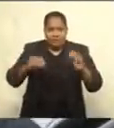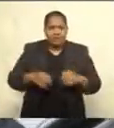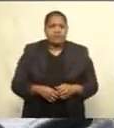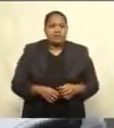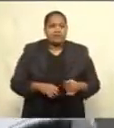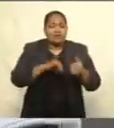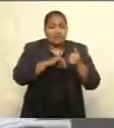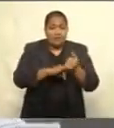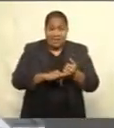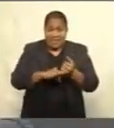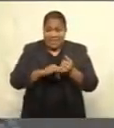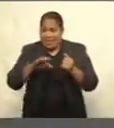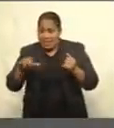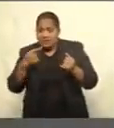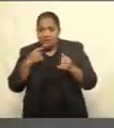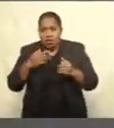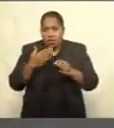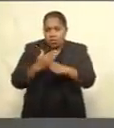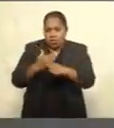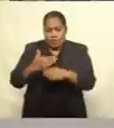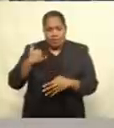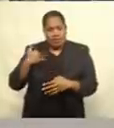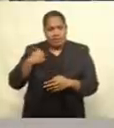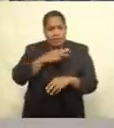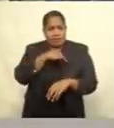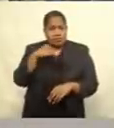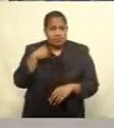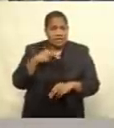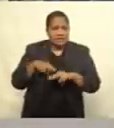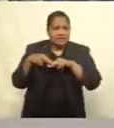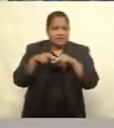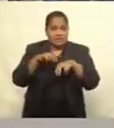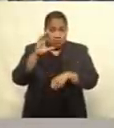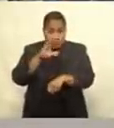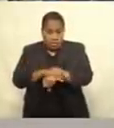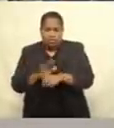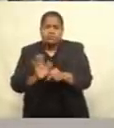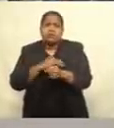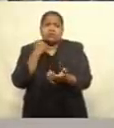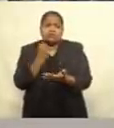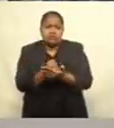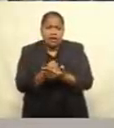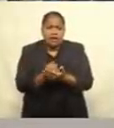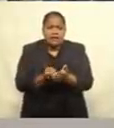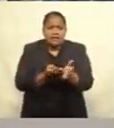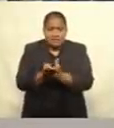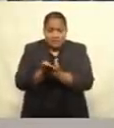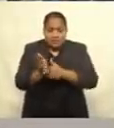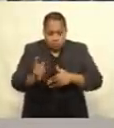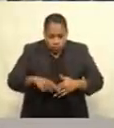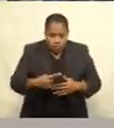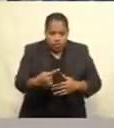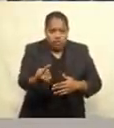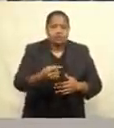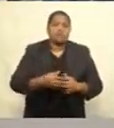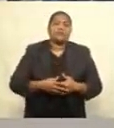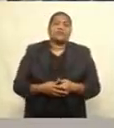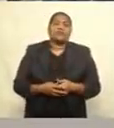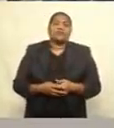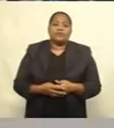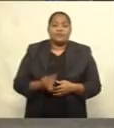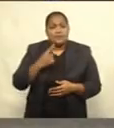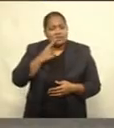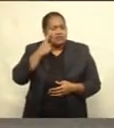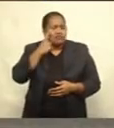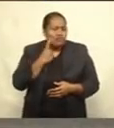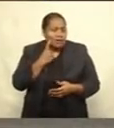they are working with the Health Ministry and the Fiji Police Force to ensure essential services continue through the pandemic. He says they are trying their